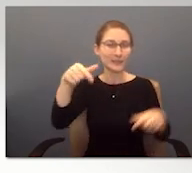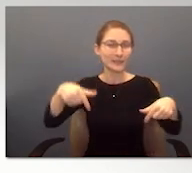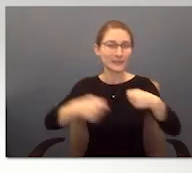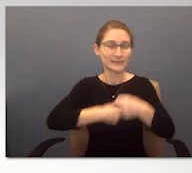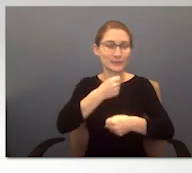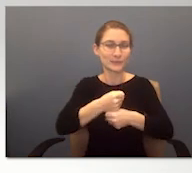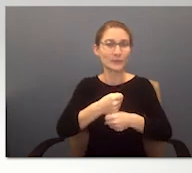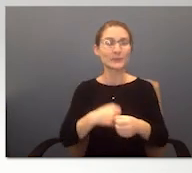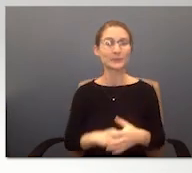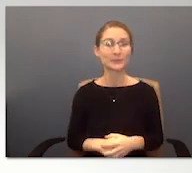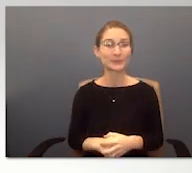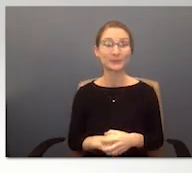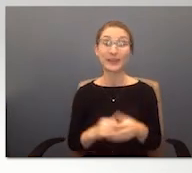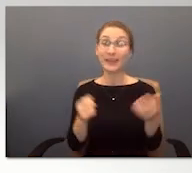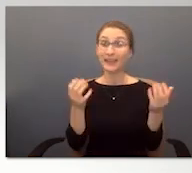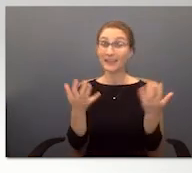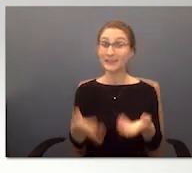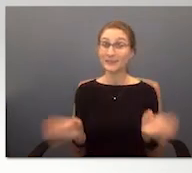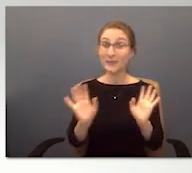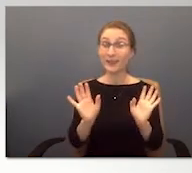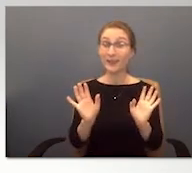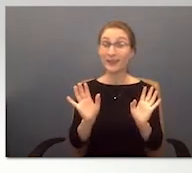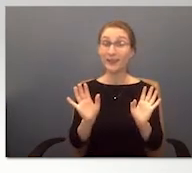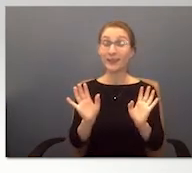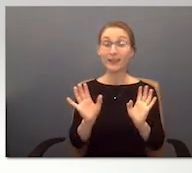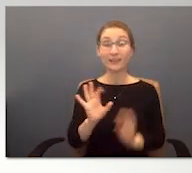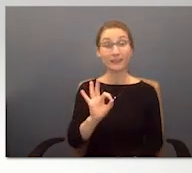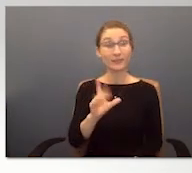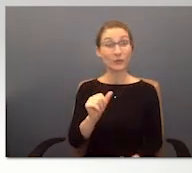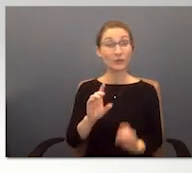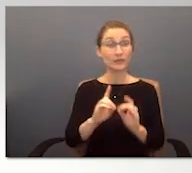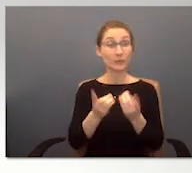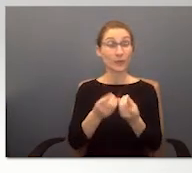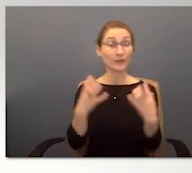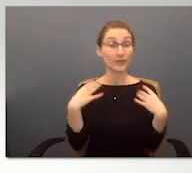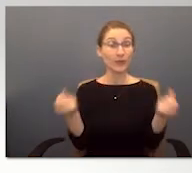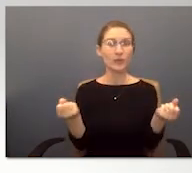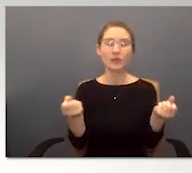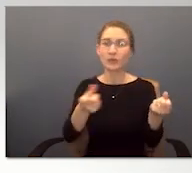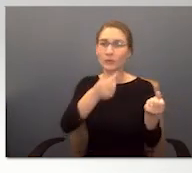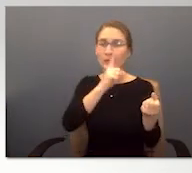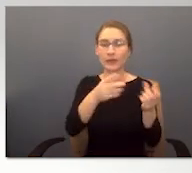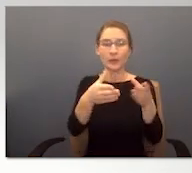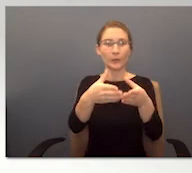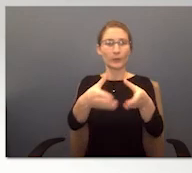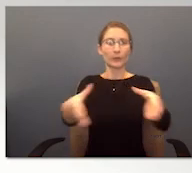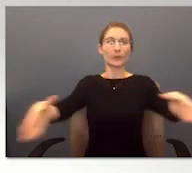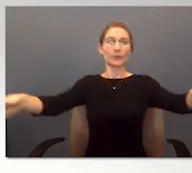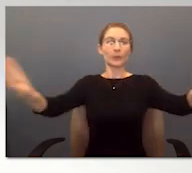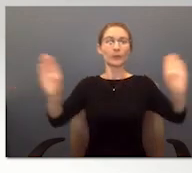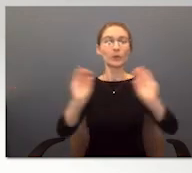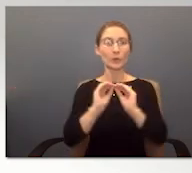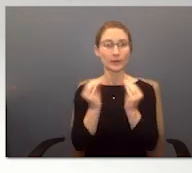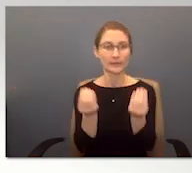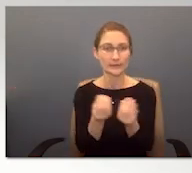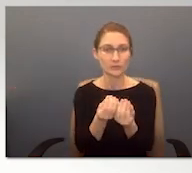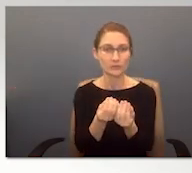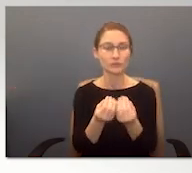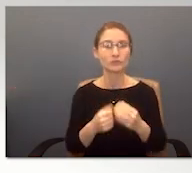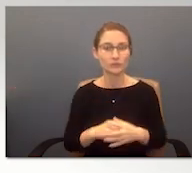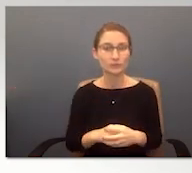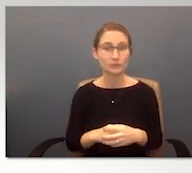that's all. Let me just see where we are. The Florida Department of Health is a vast organization. I'm